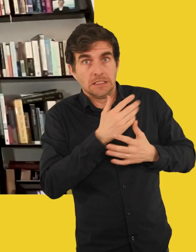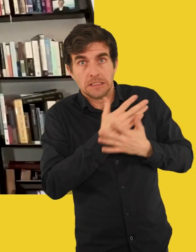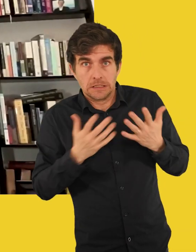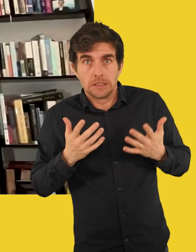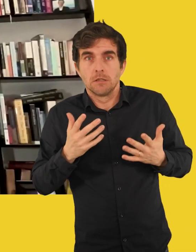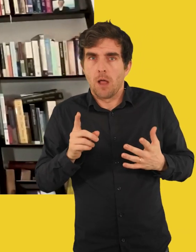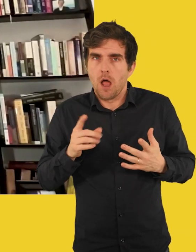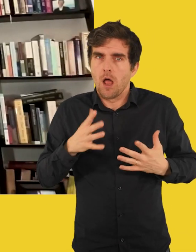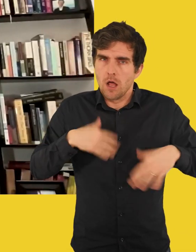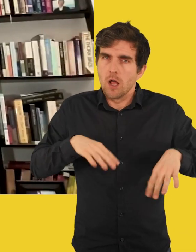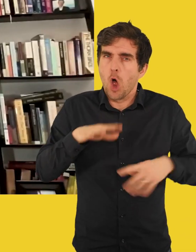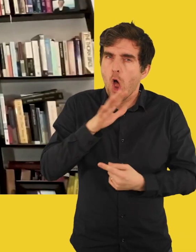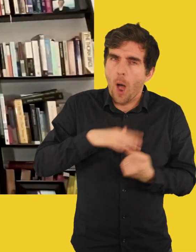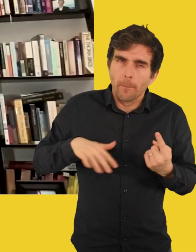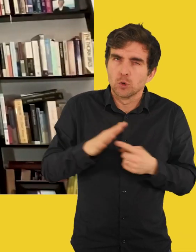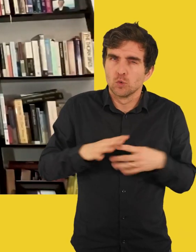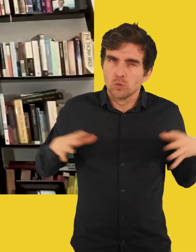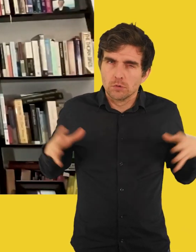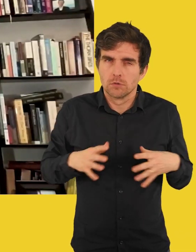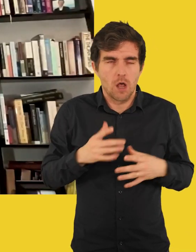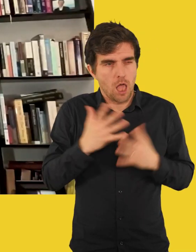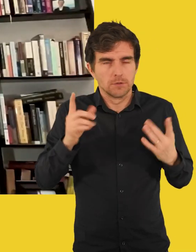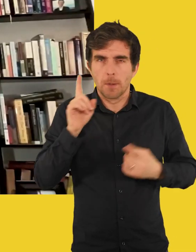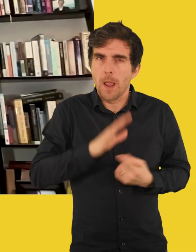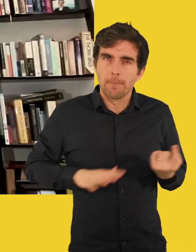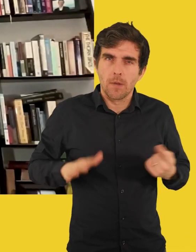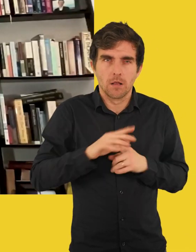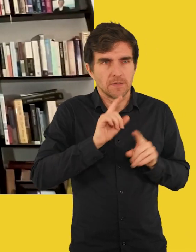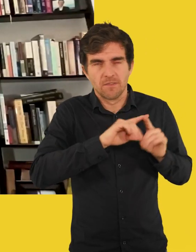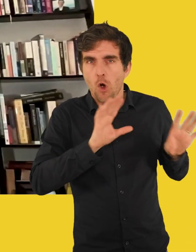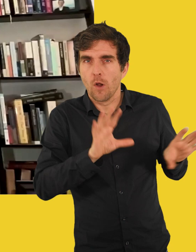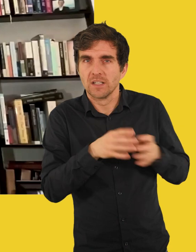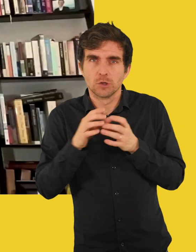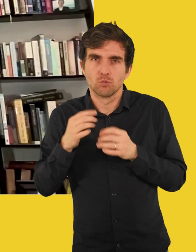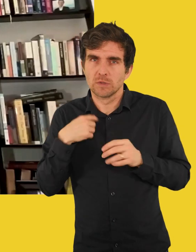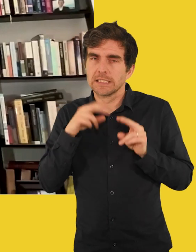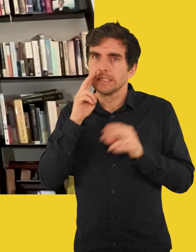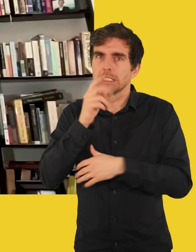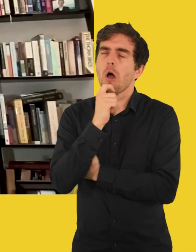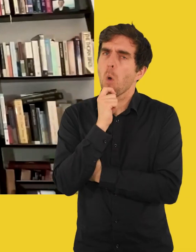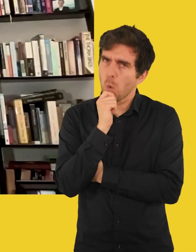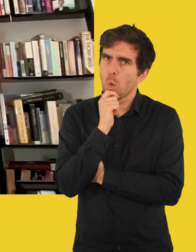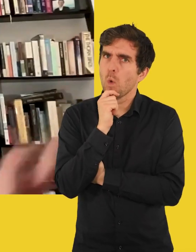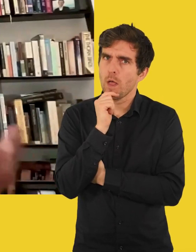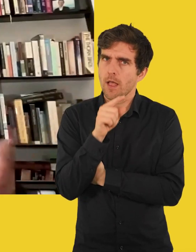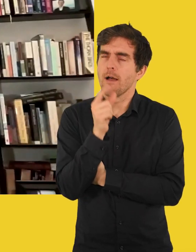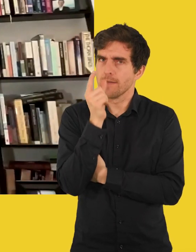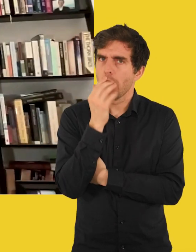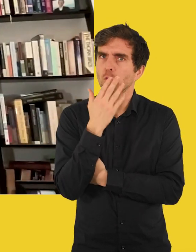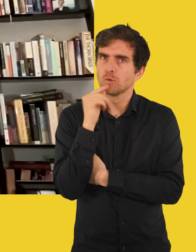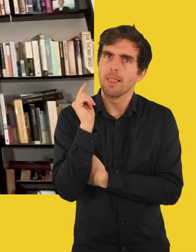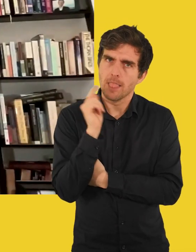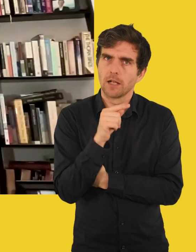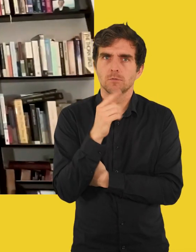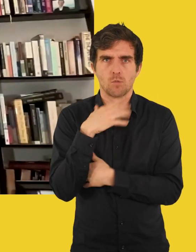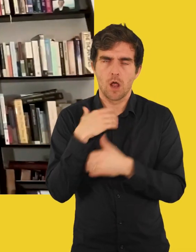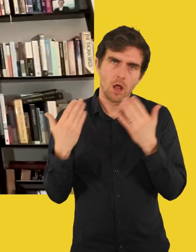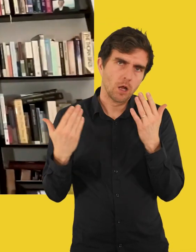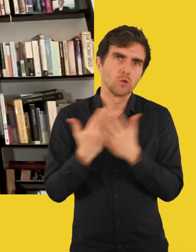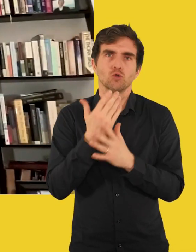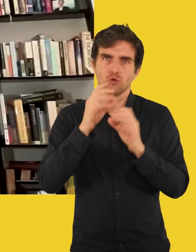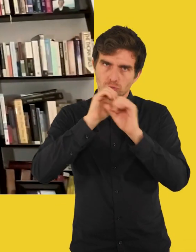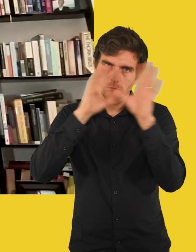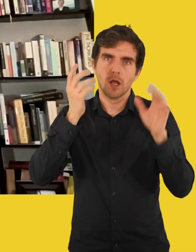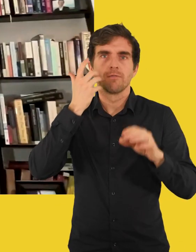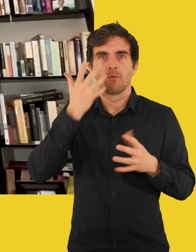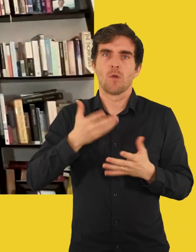allowed us to do was bring together a community, a lot of individuals, but also organizations, to really say, how could we use the donut to create a new